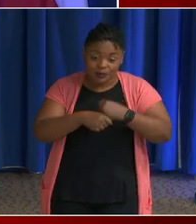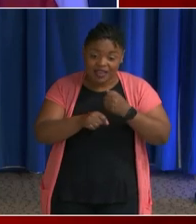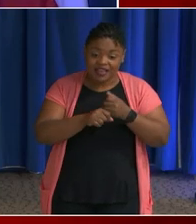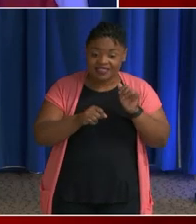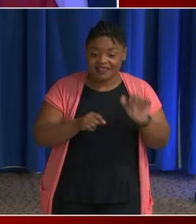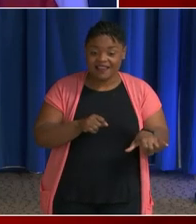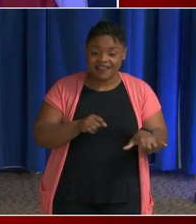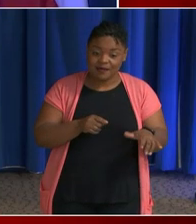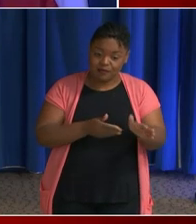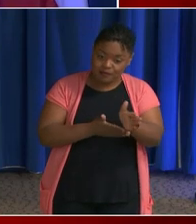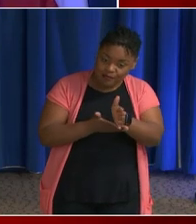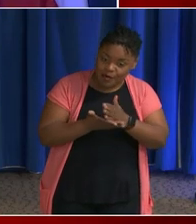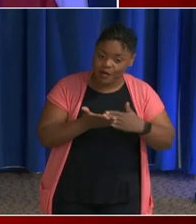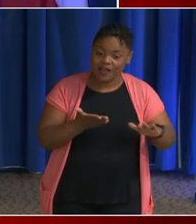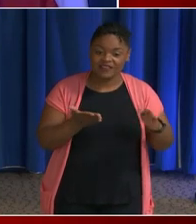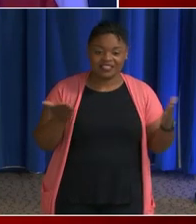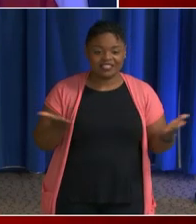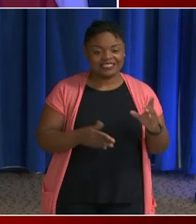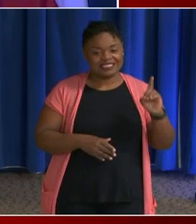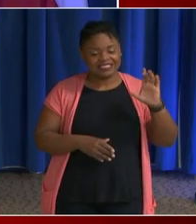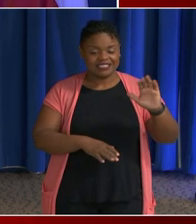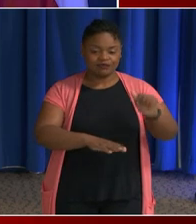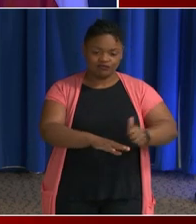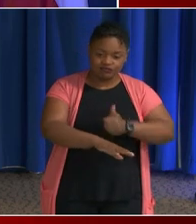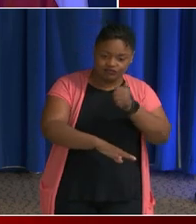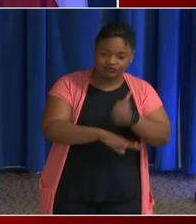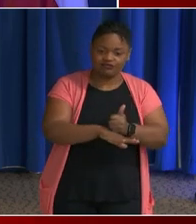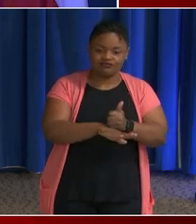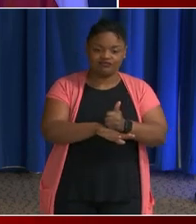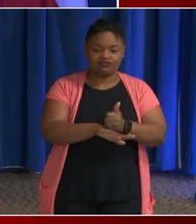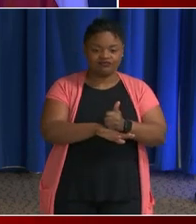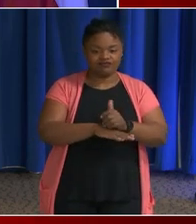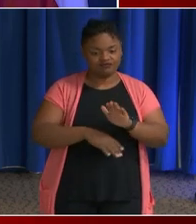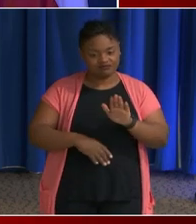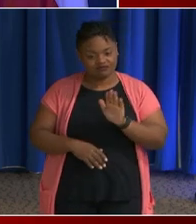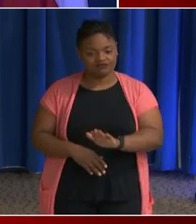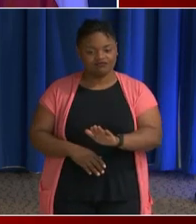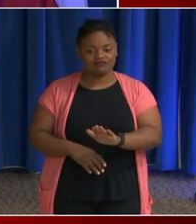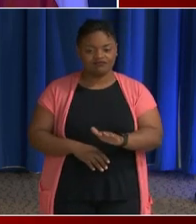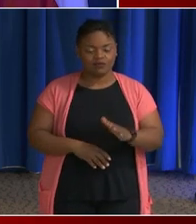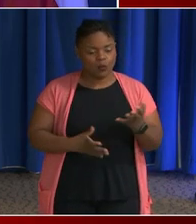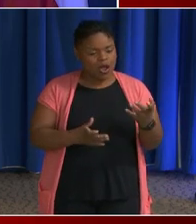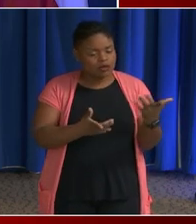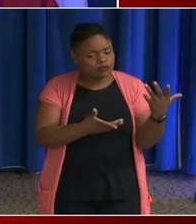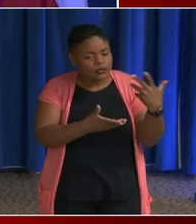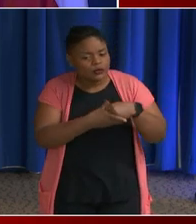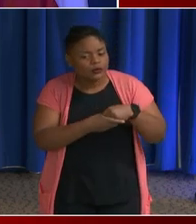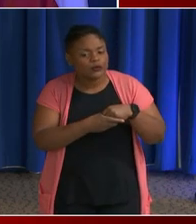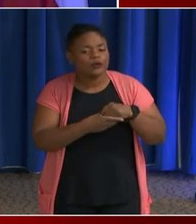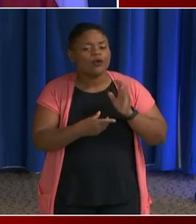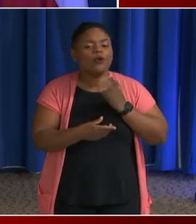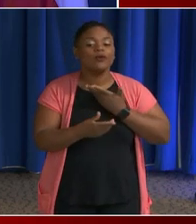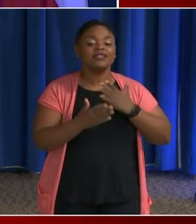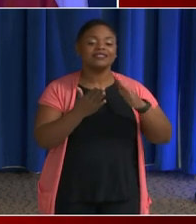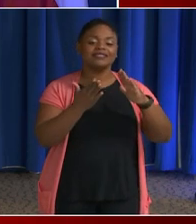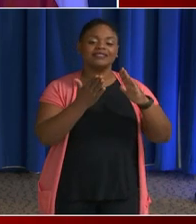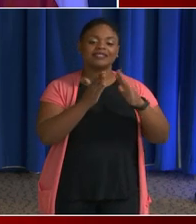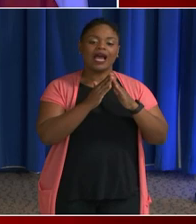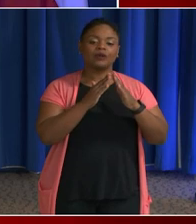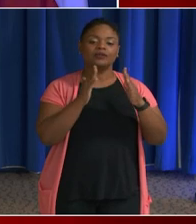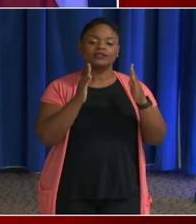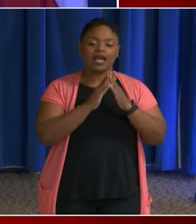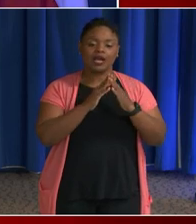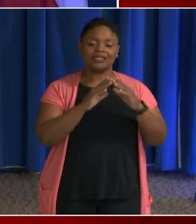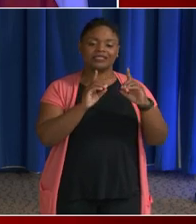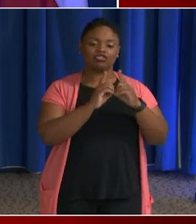the fabric of DC. And we also want to involve our downtown district, involved the